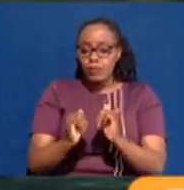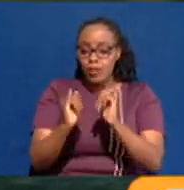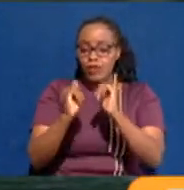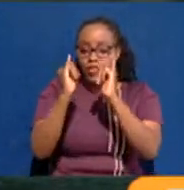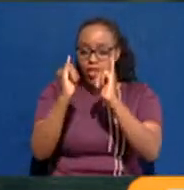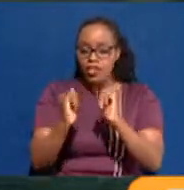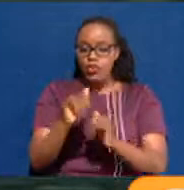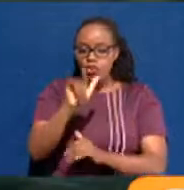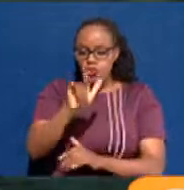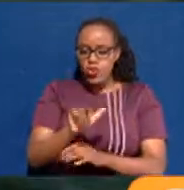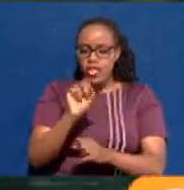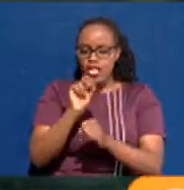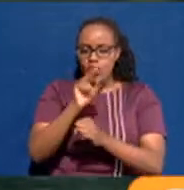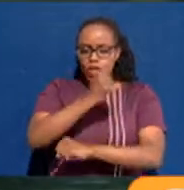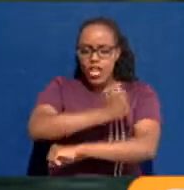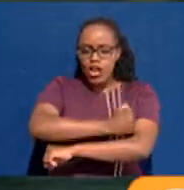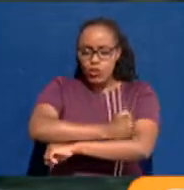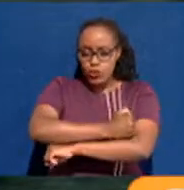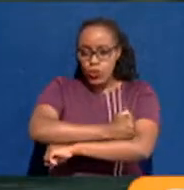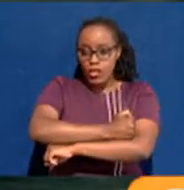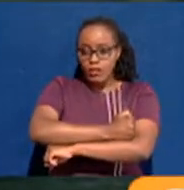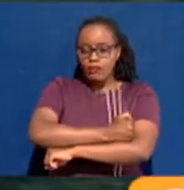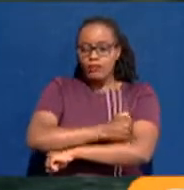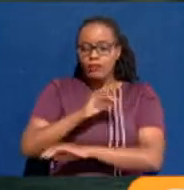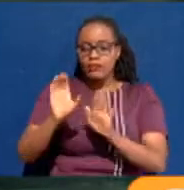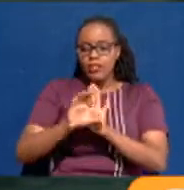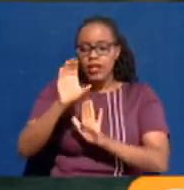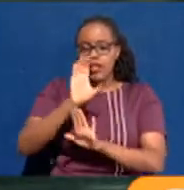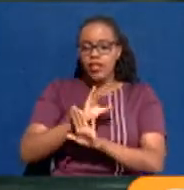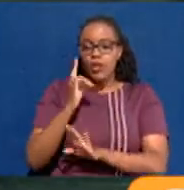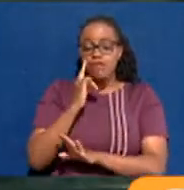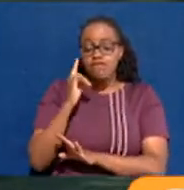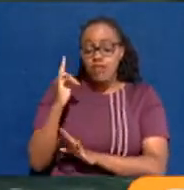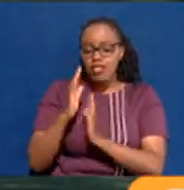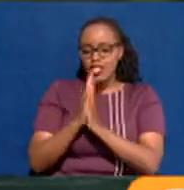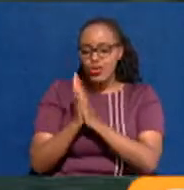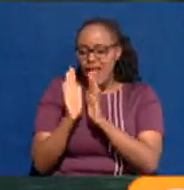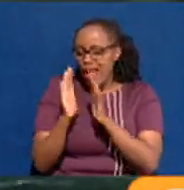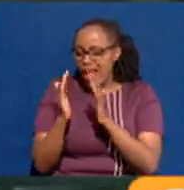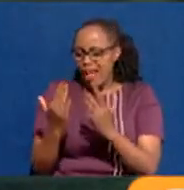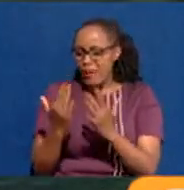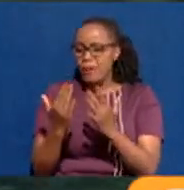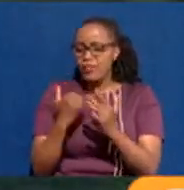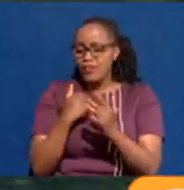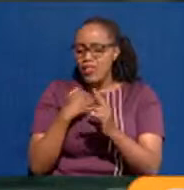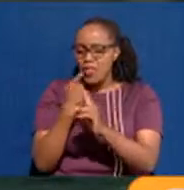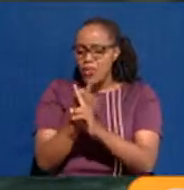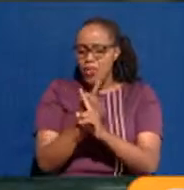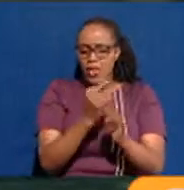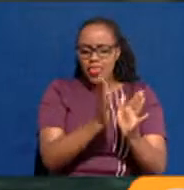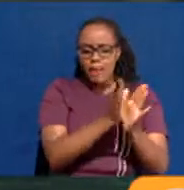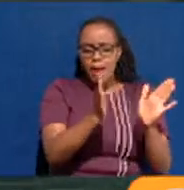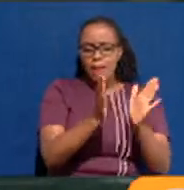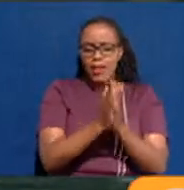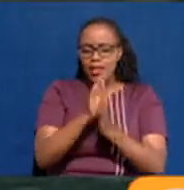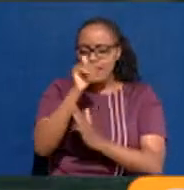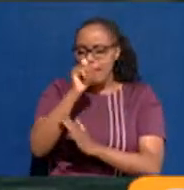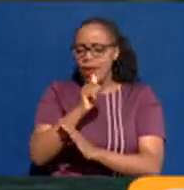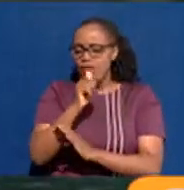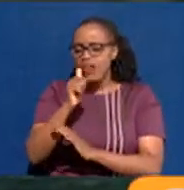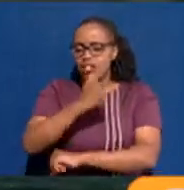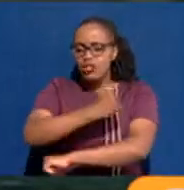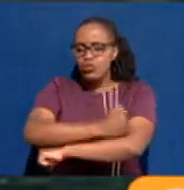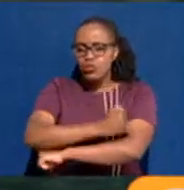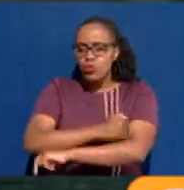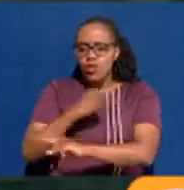new junior secondary curriculum. Brenda Wanga now reports on the startling differences between the public and private